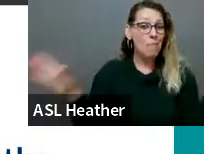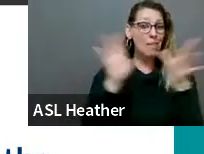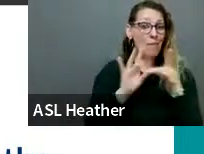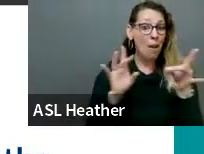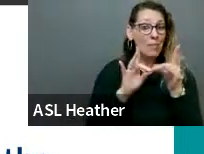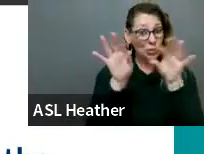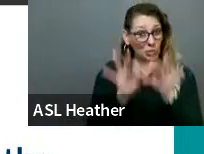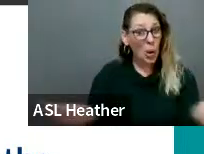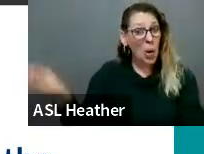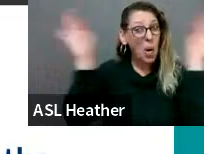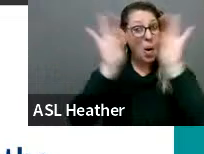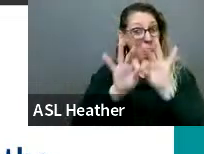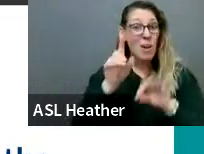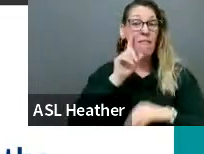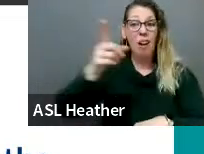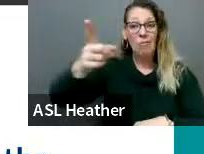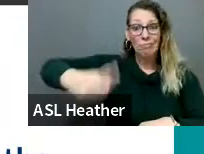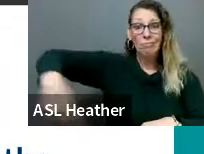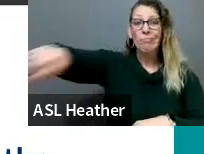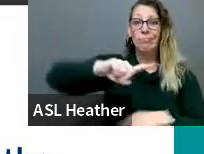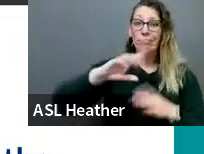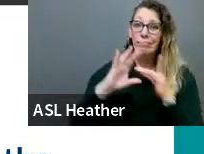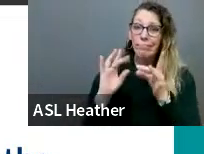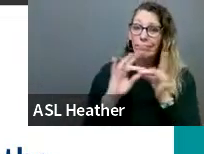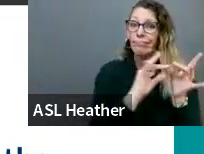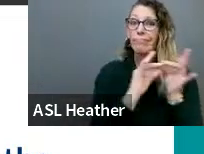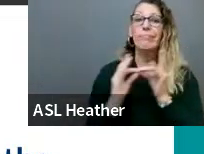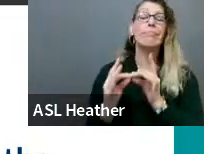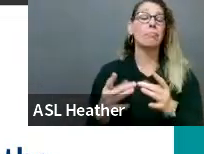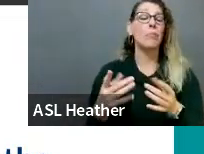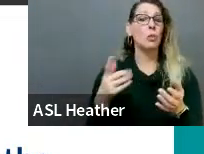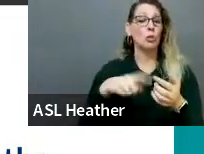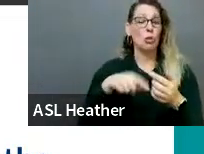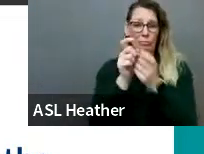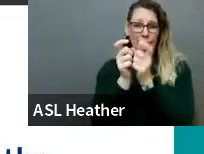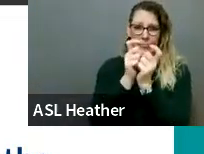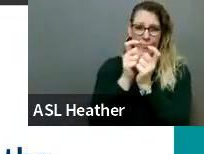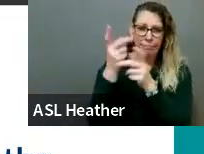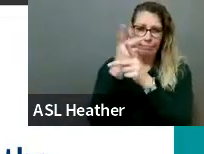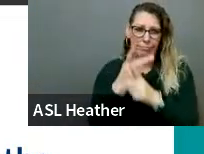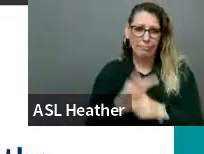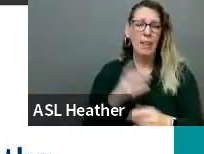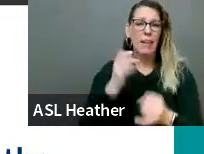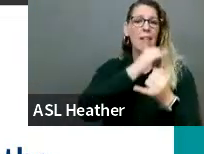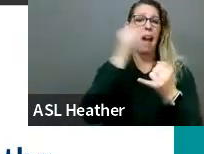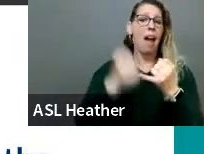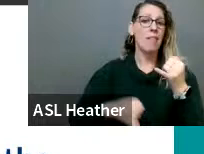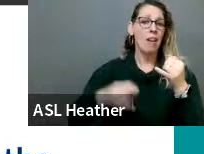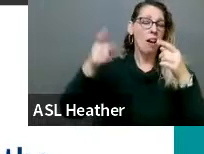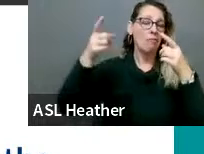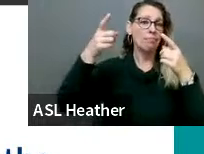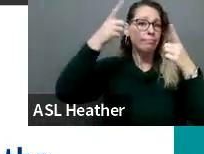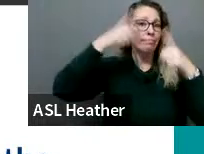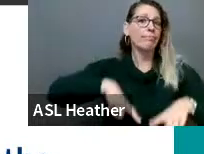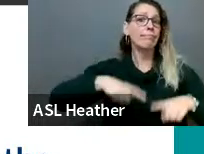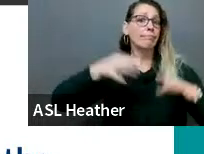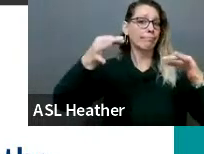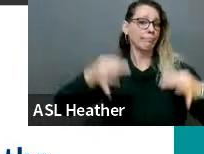providing that public comment to shape decisions that advance to the final SEIS and record of decision.